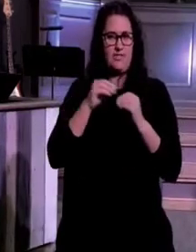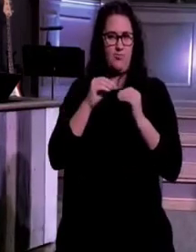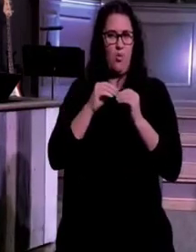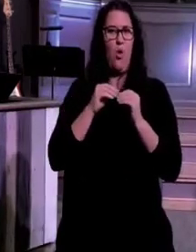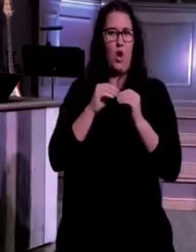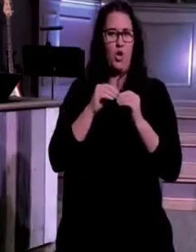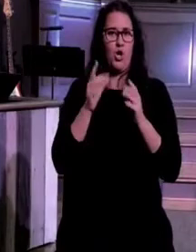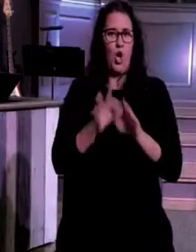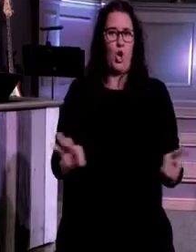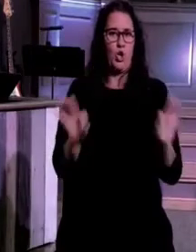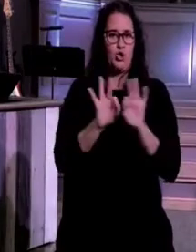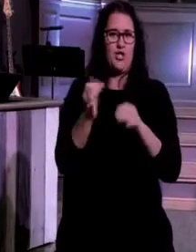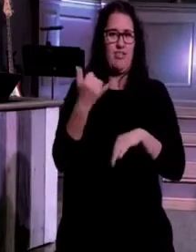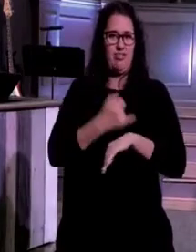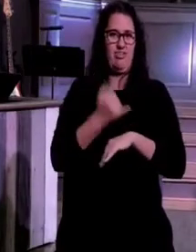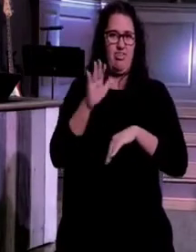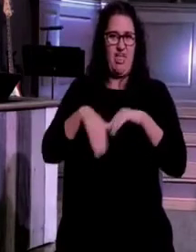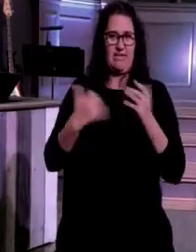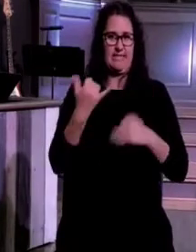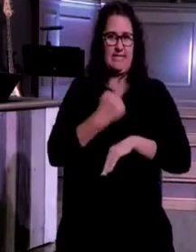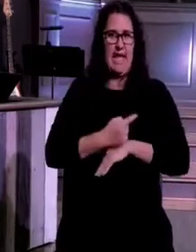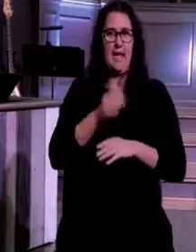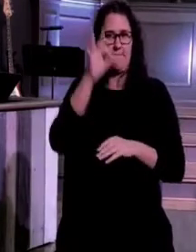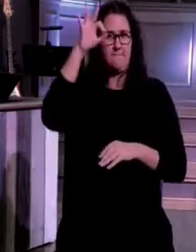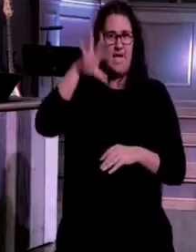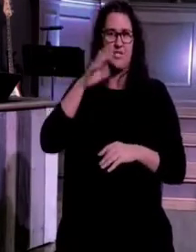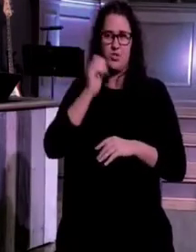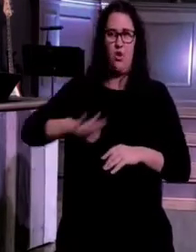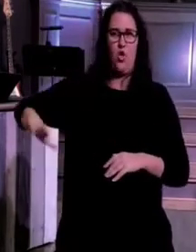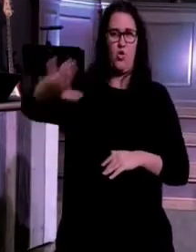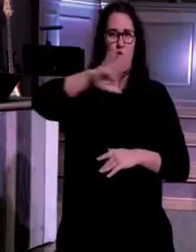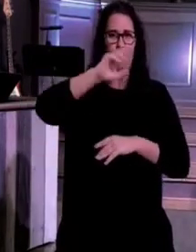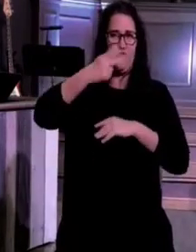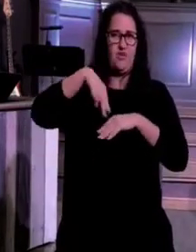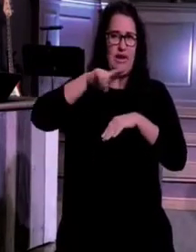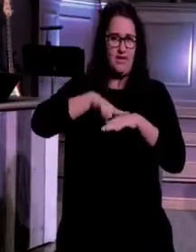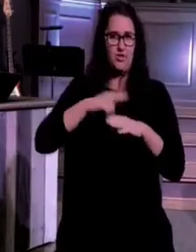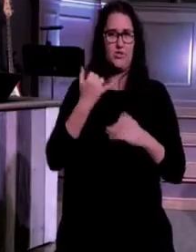the day that we live in today. Pastors all over the nation, ladies and gentlemen,